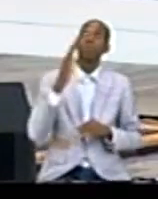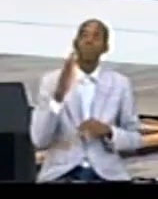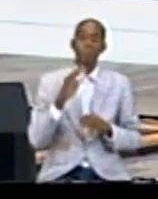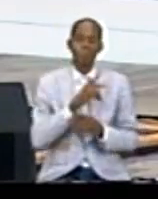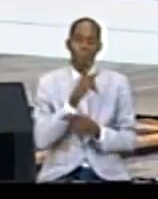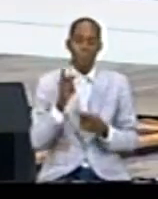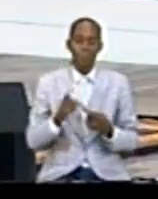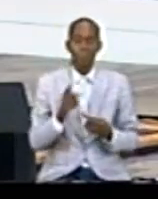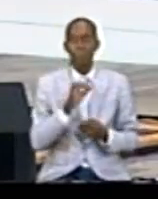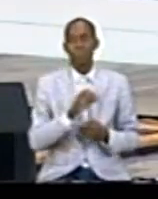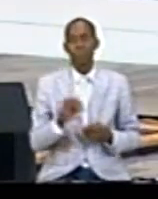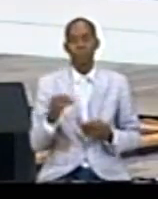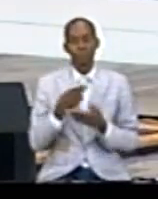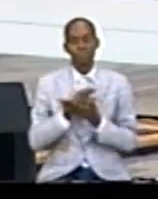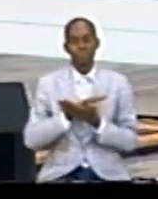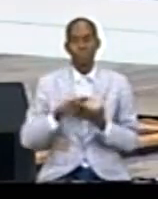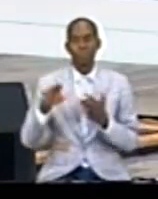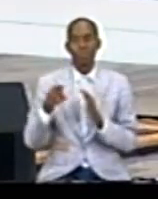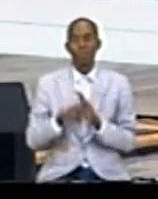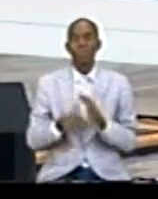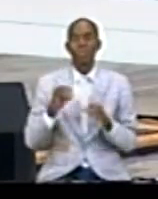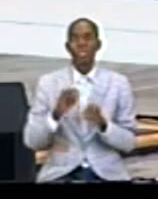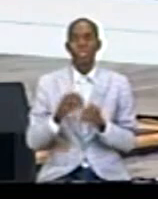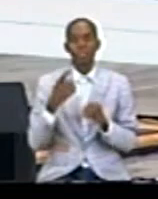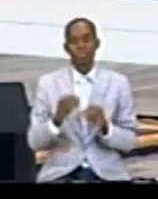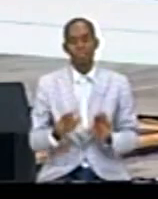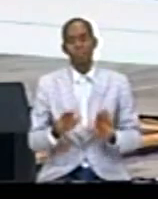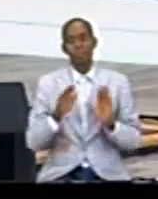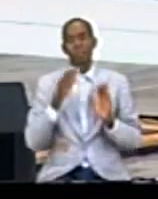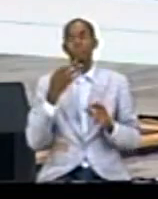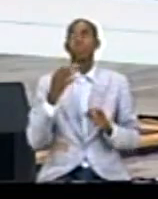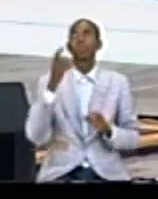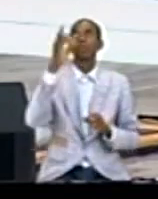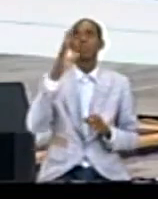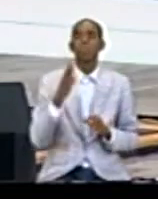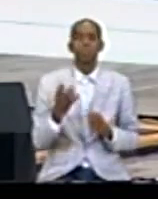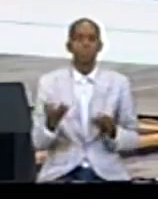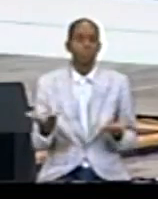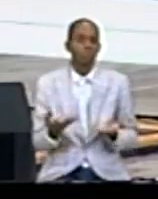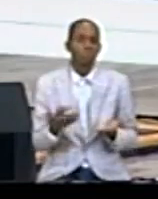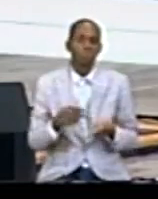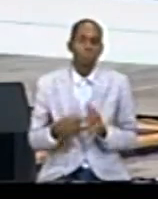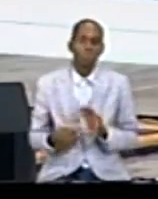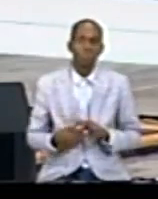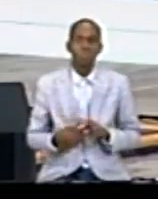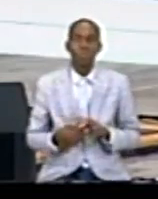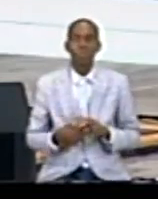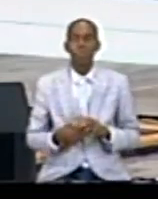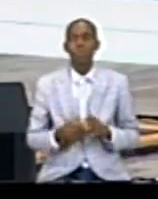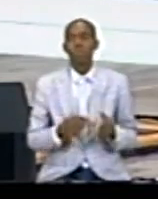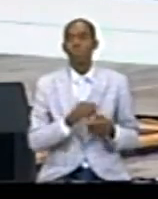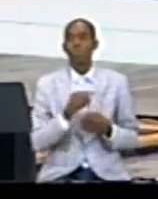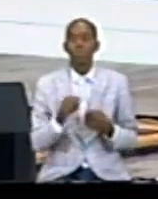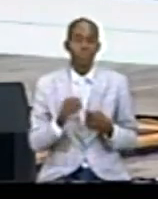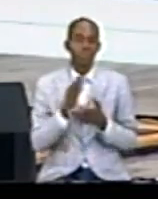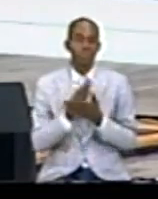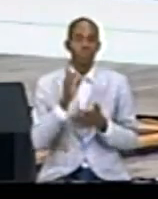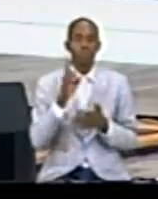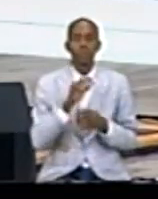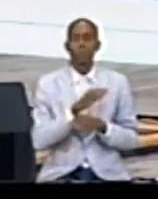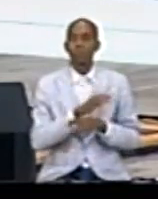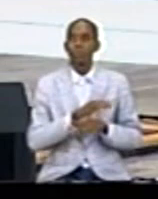Perfecting holiness in the fear of God. What does that say? When somebody does not